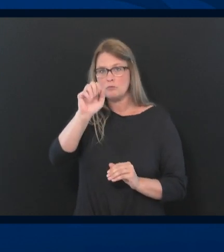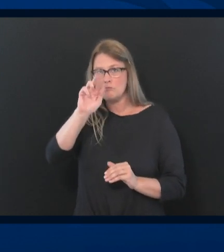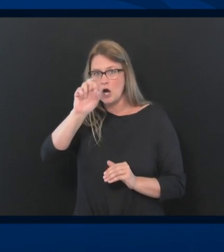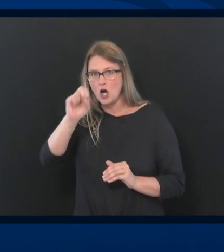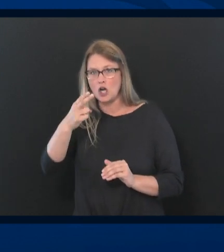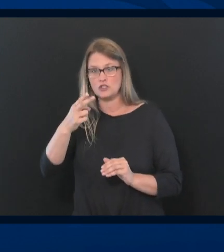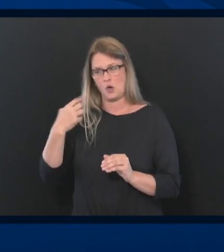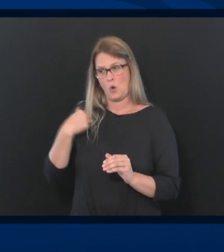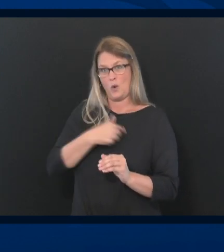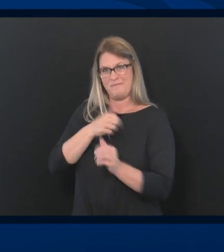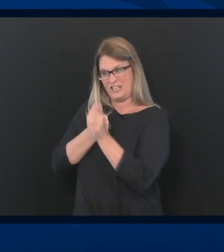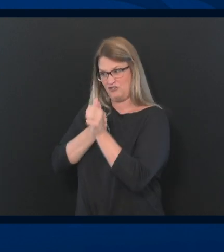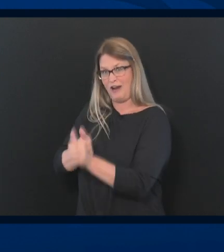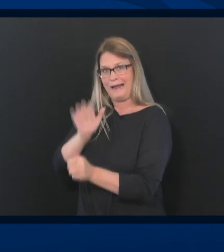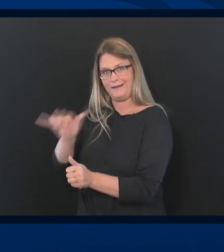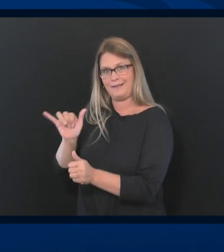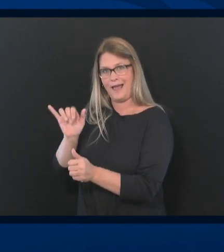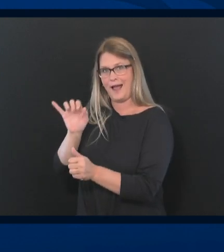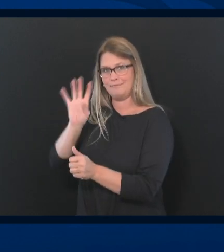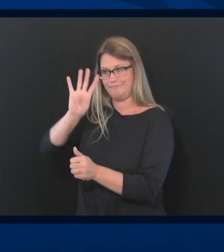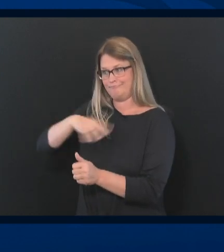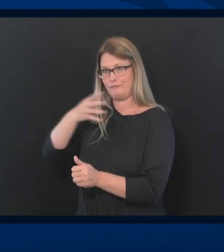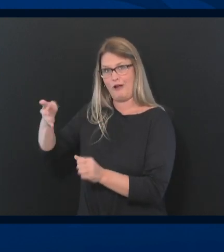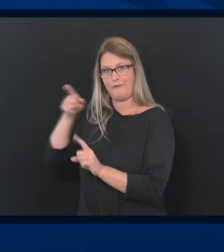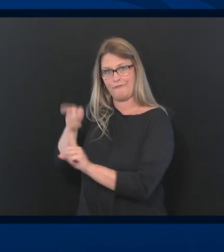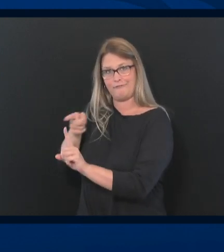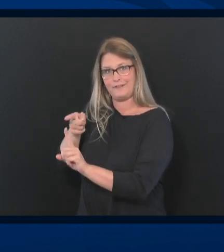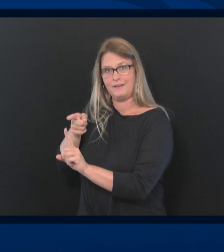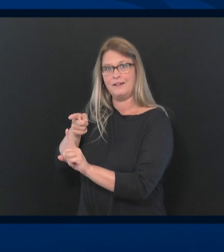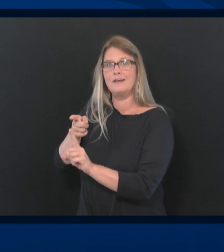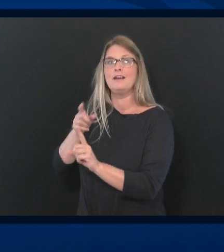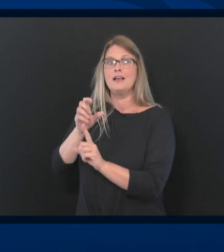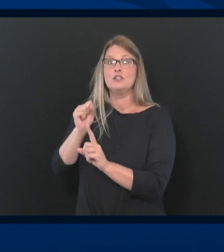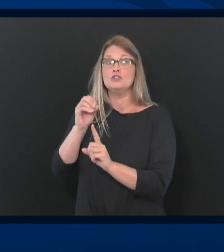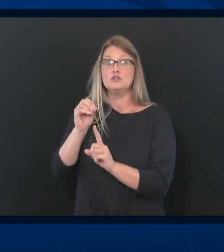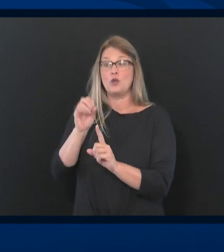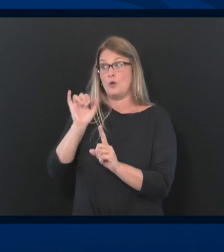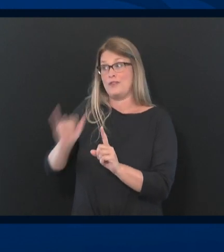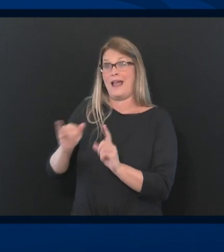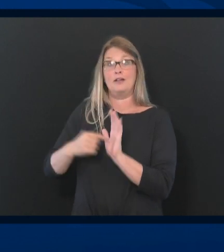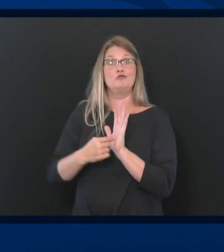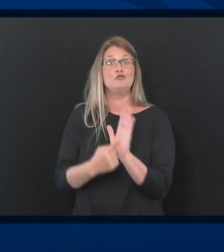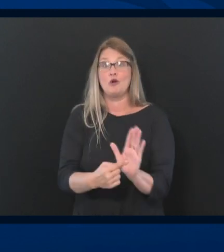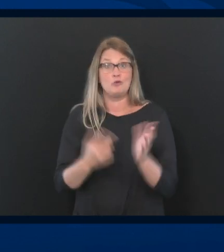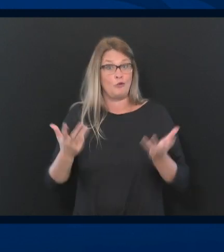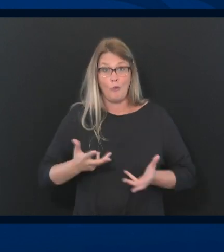and that we compare to some other jurisdictions as well. And this simply reflects